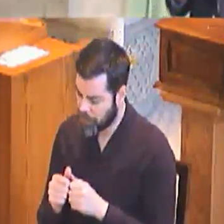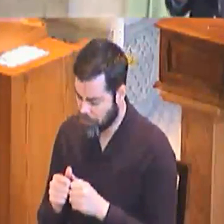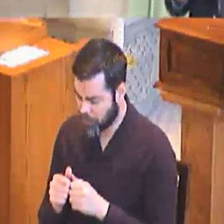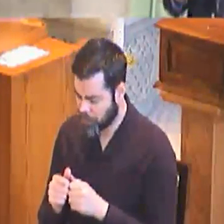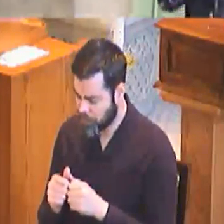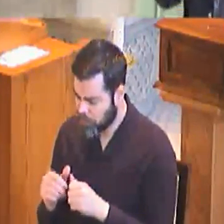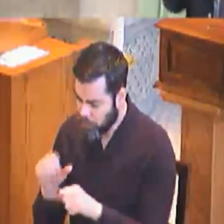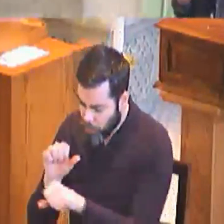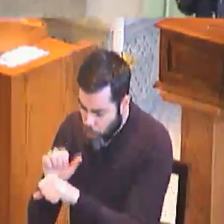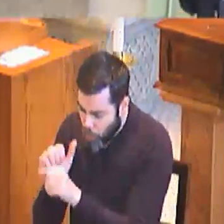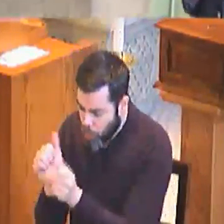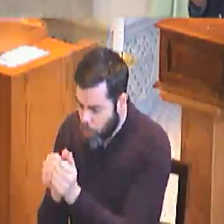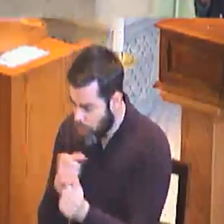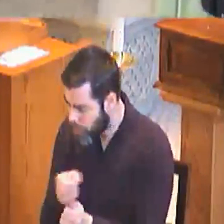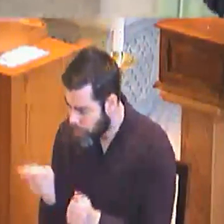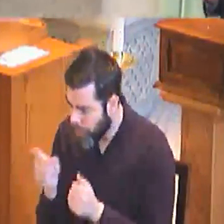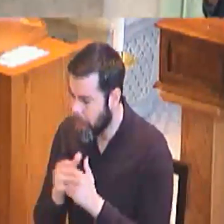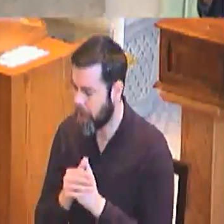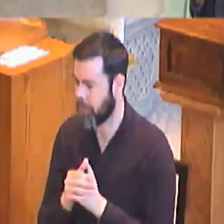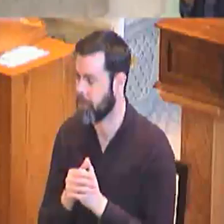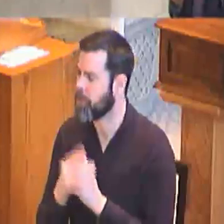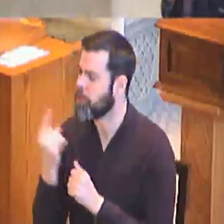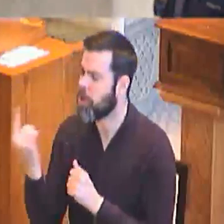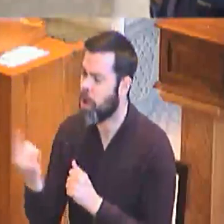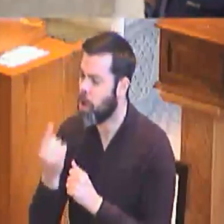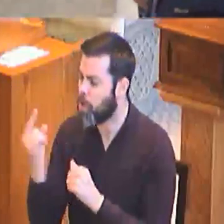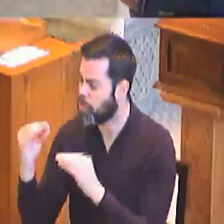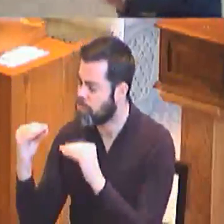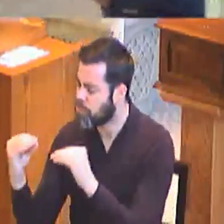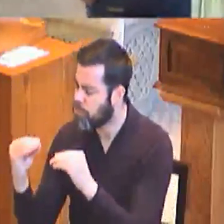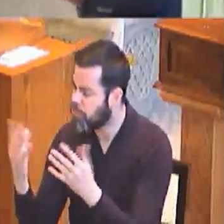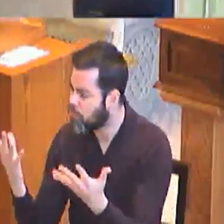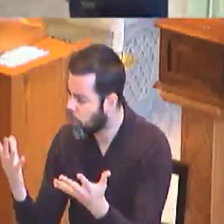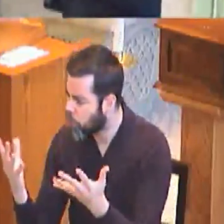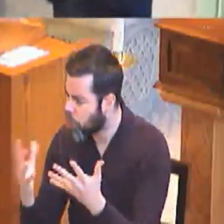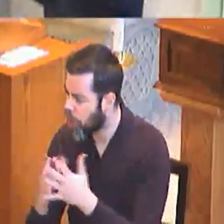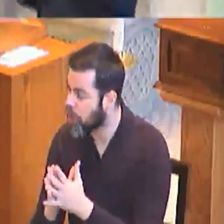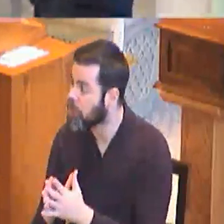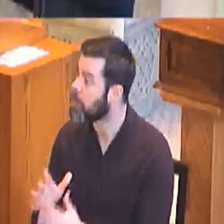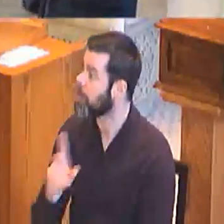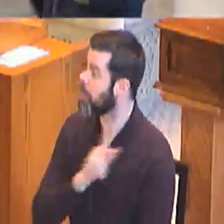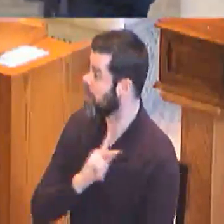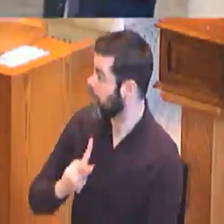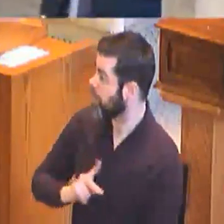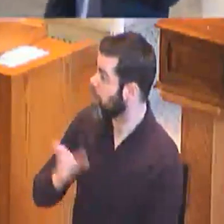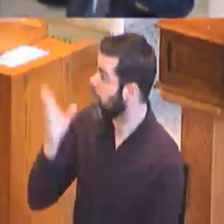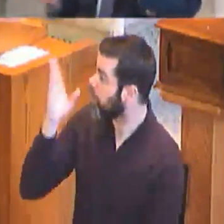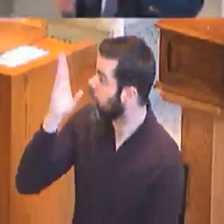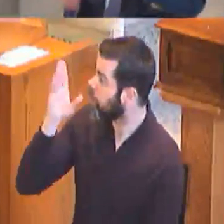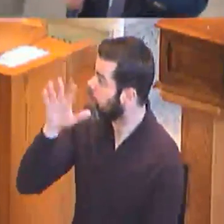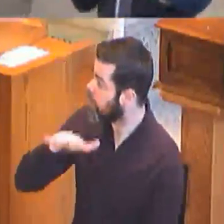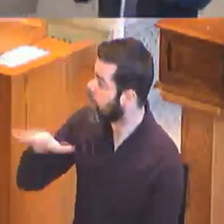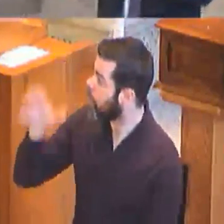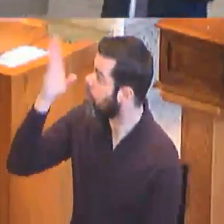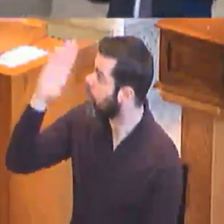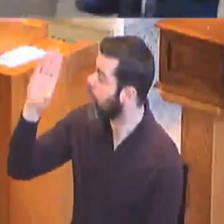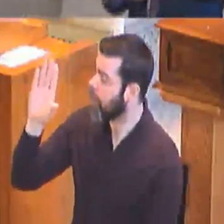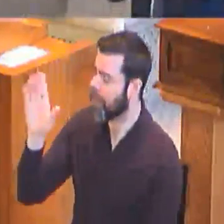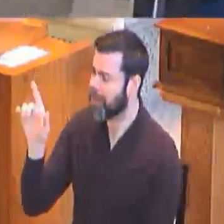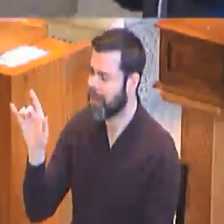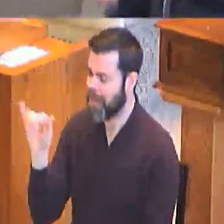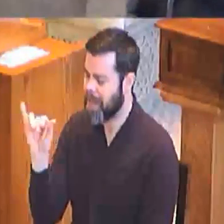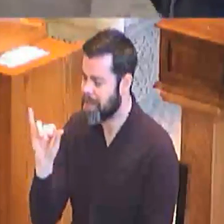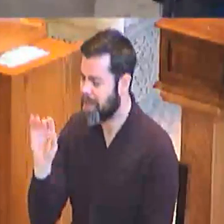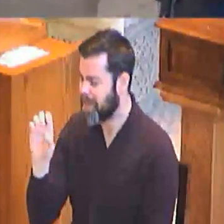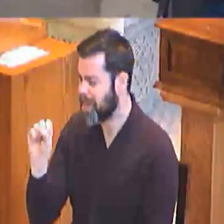people. And so he constantly taught. He says, you know, the kingdom of God is like a mustard seed. And he told